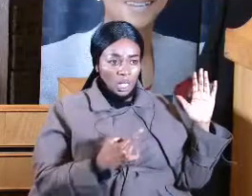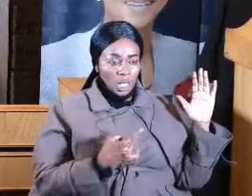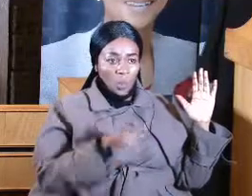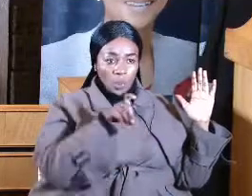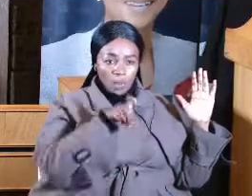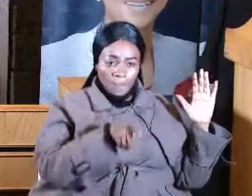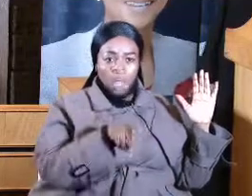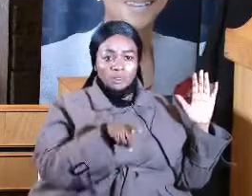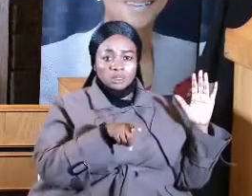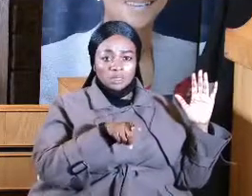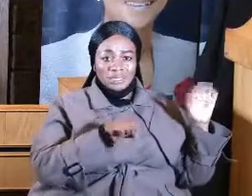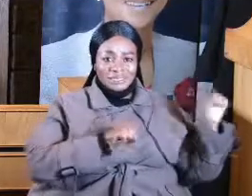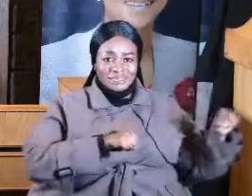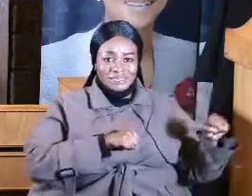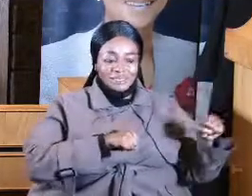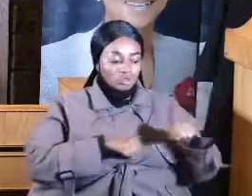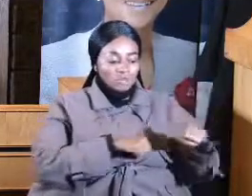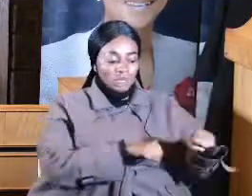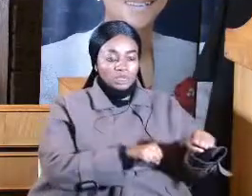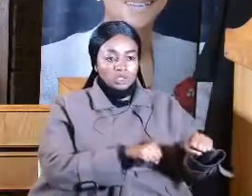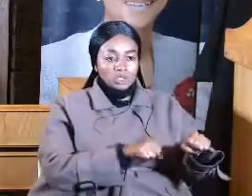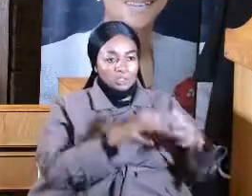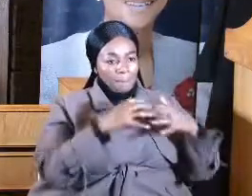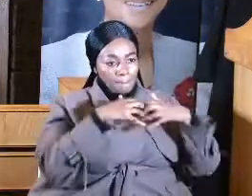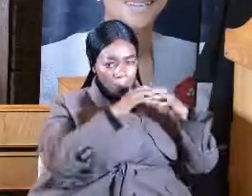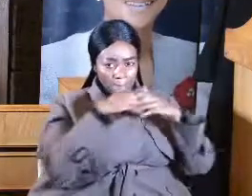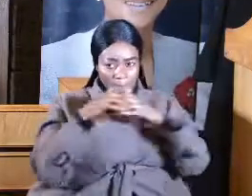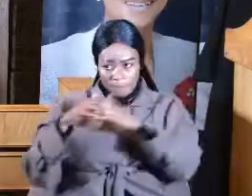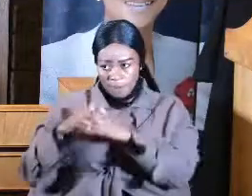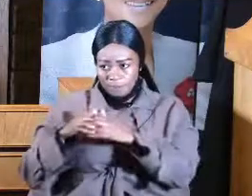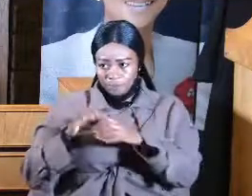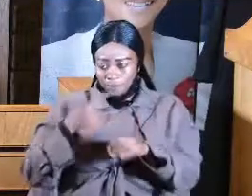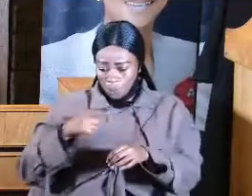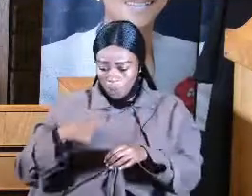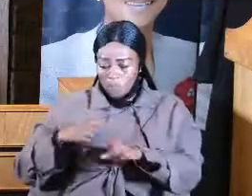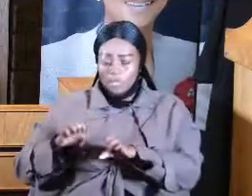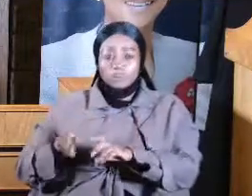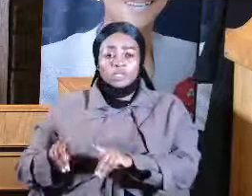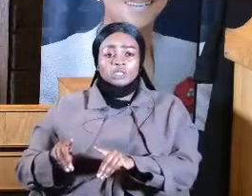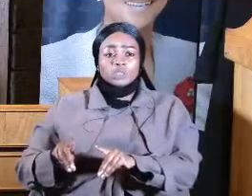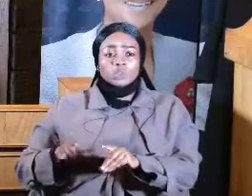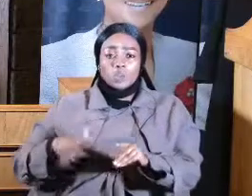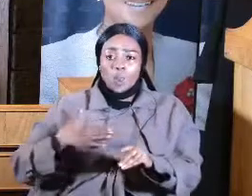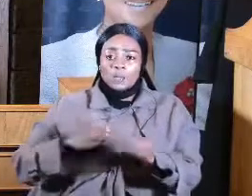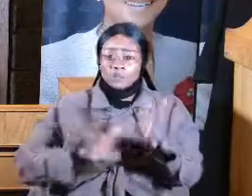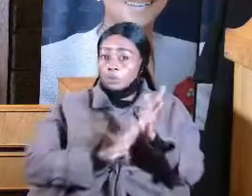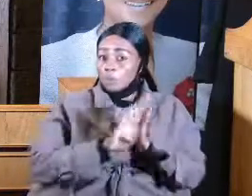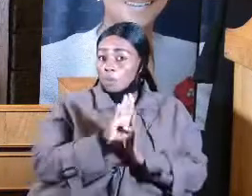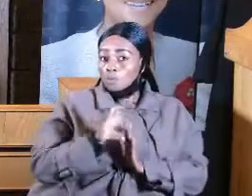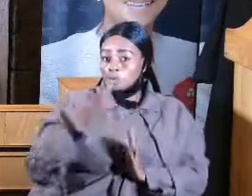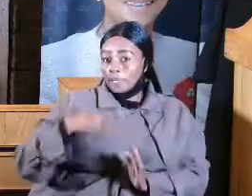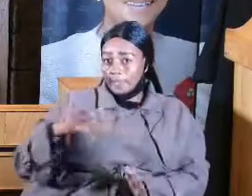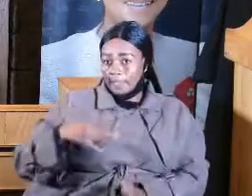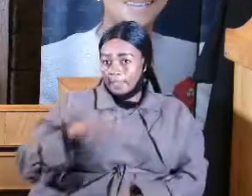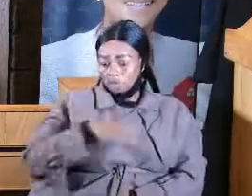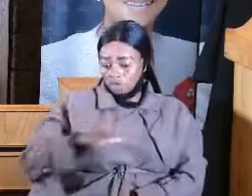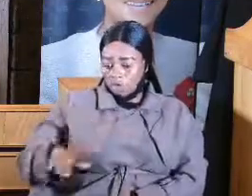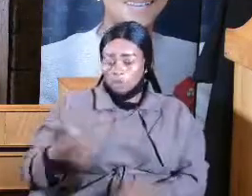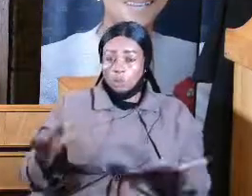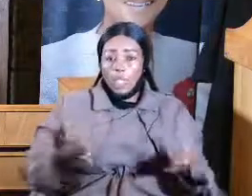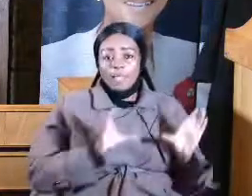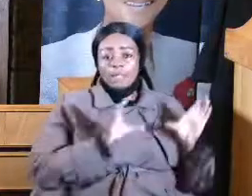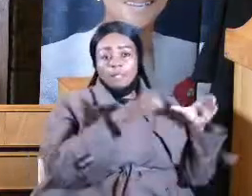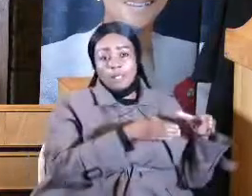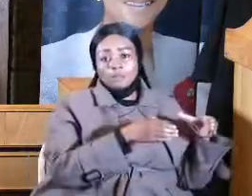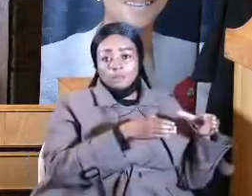up with strategies. And as education, our main strategy is to promote the girl child in the classroom. That